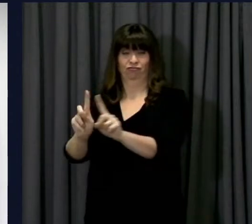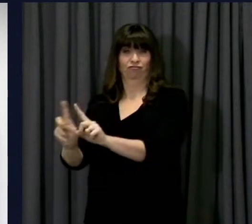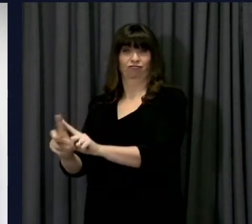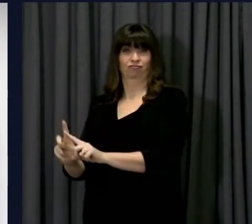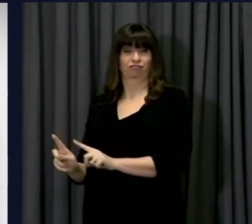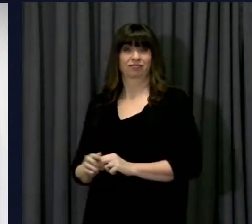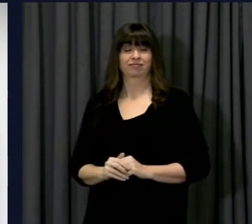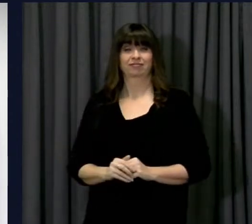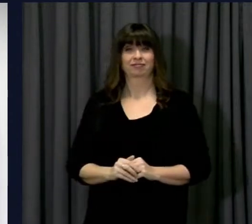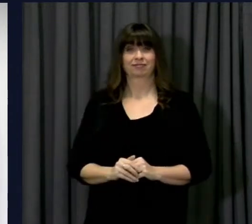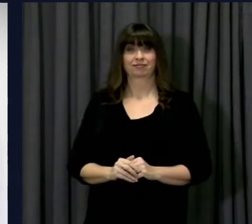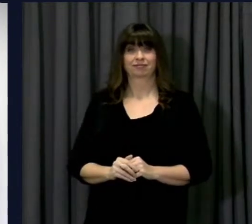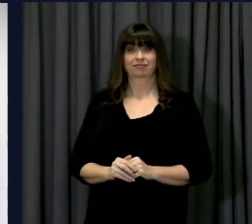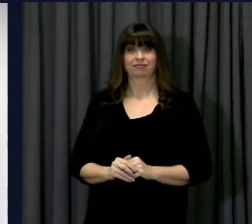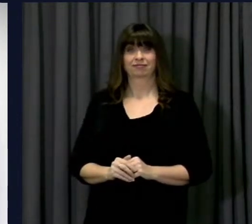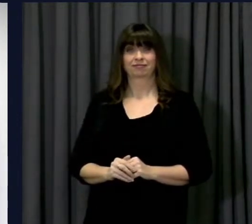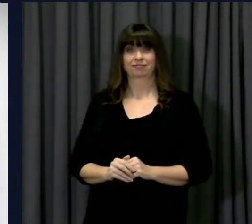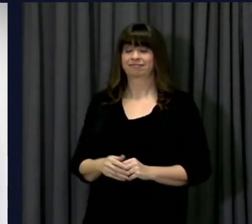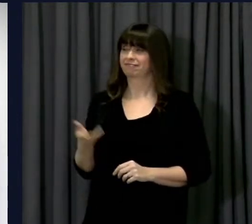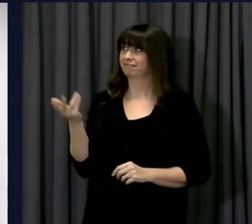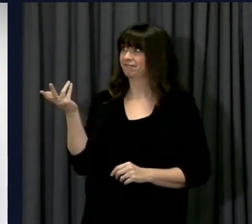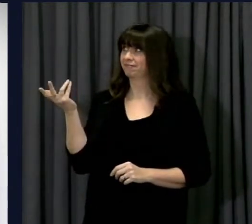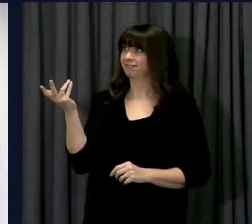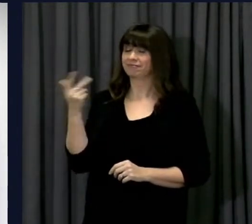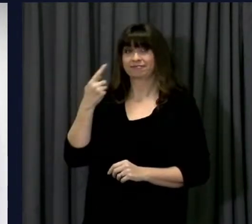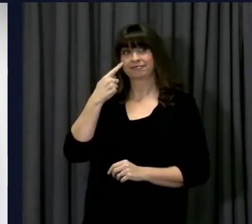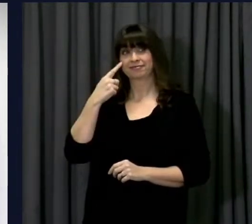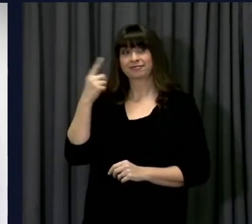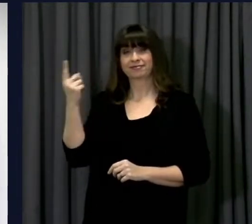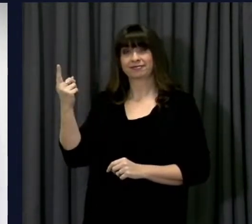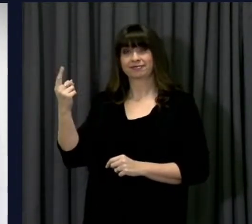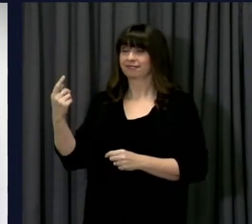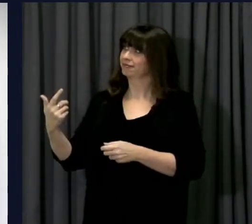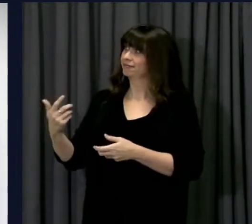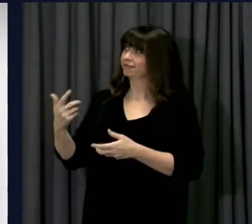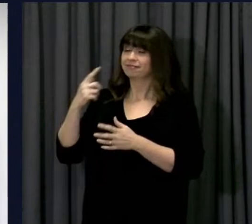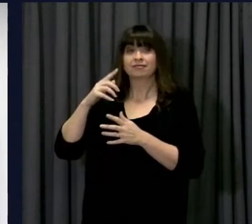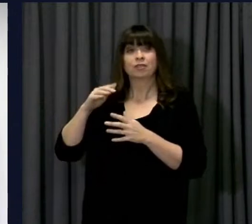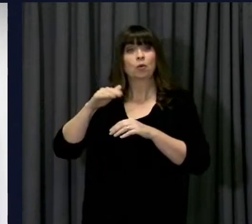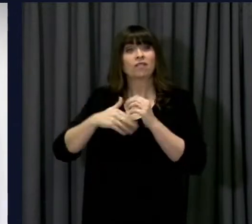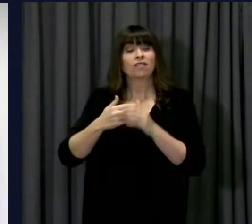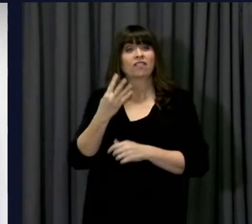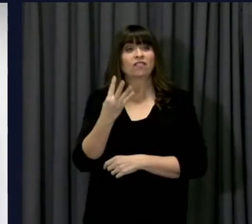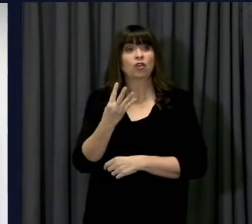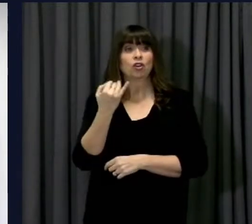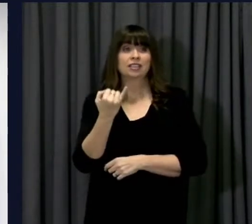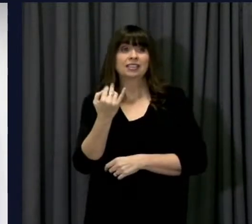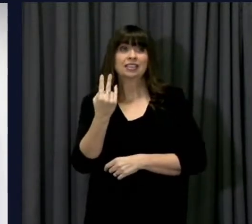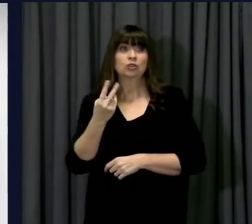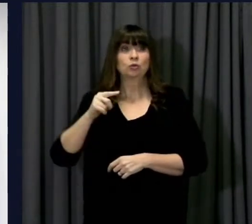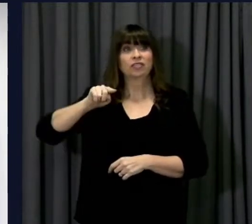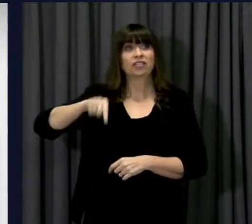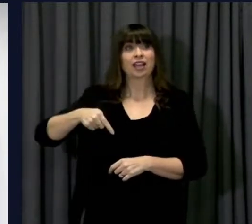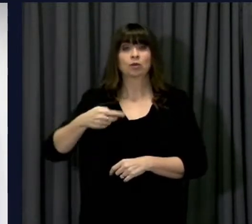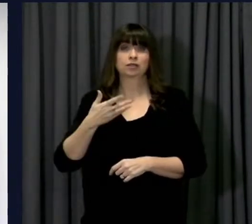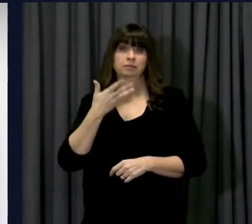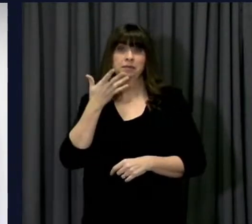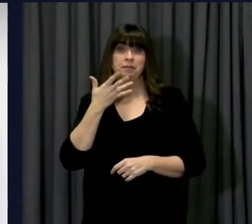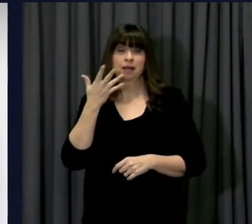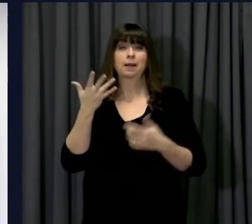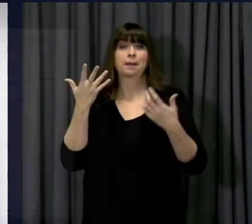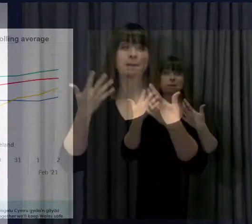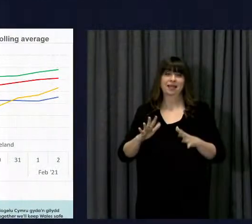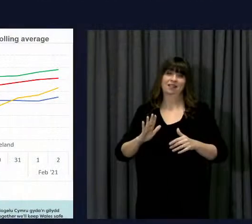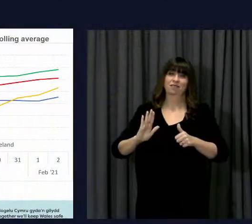The very latest figures, which were published minutes ago, show that more than 462,000 people in Wales have had